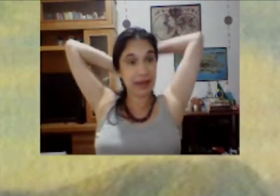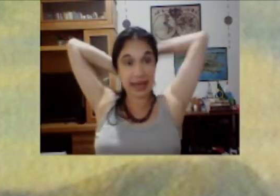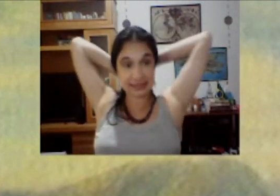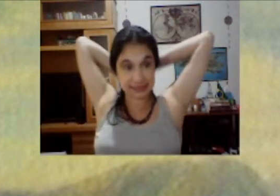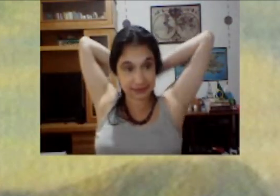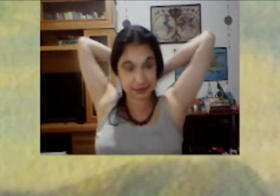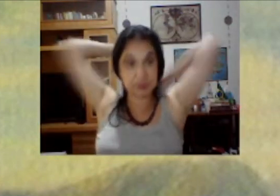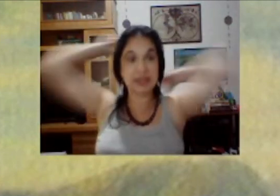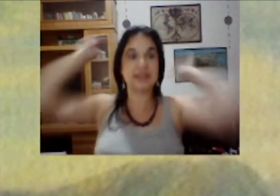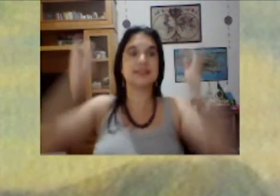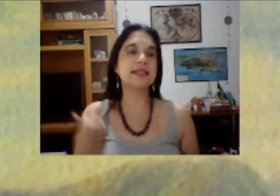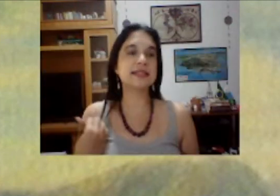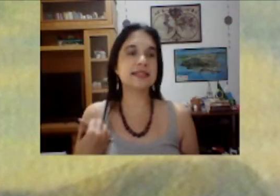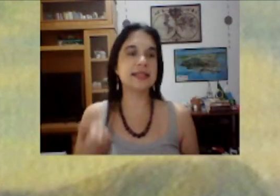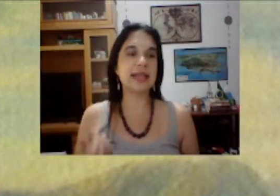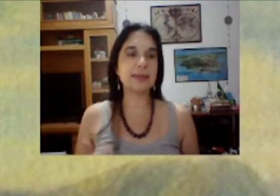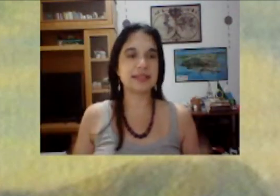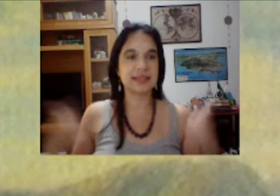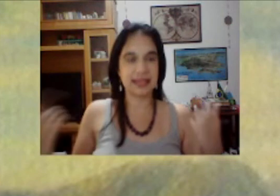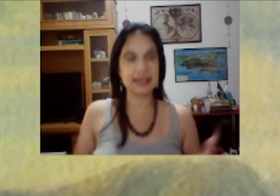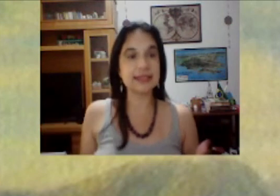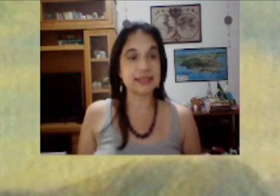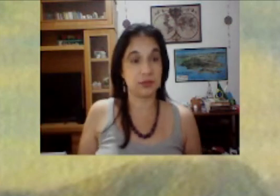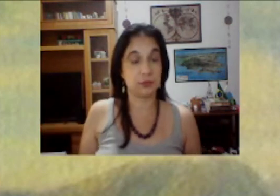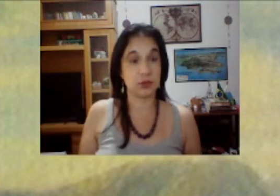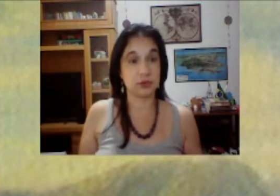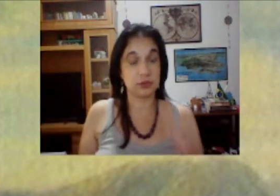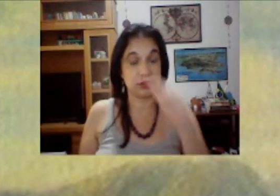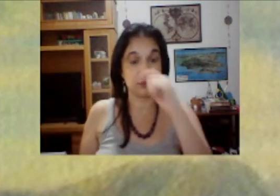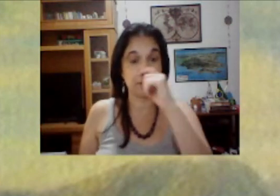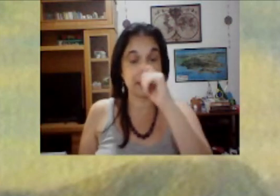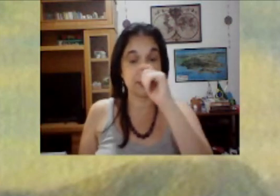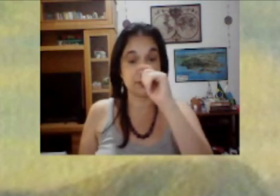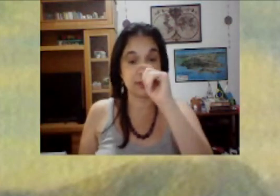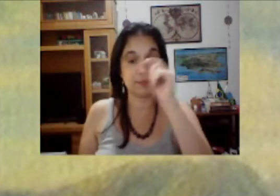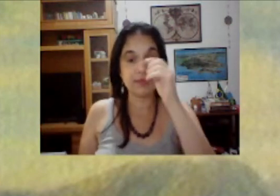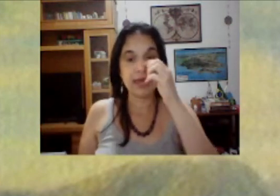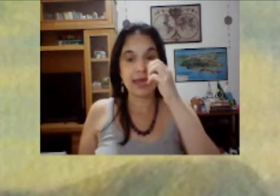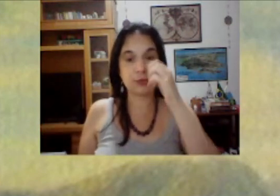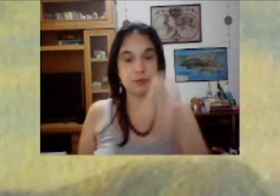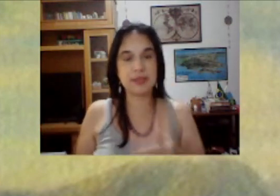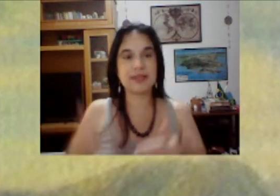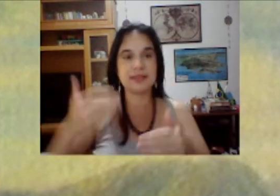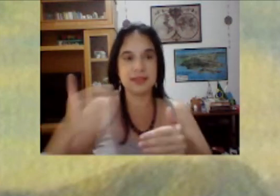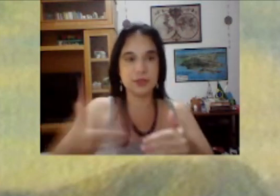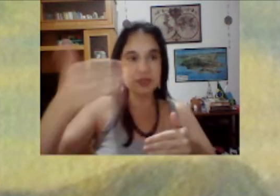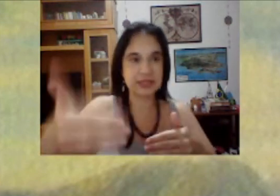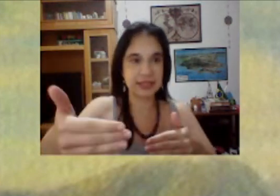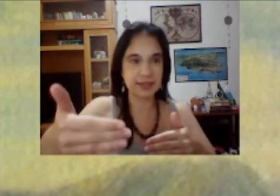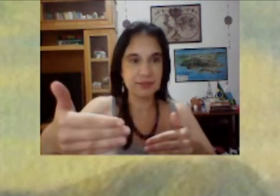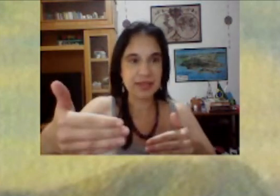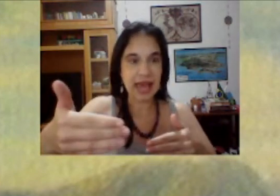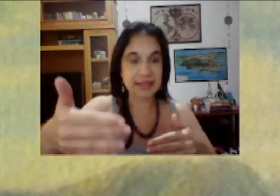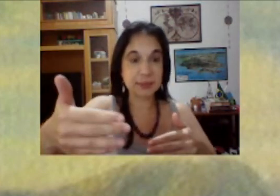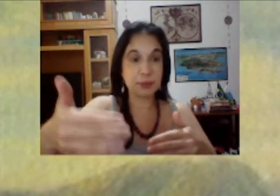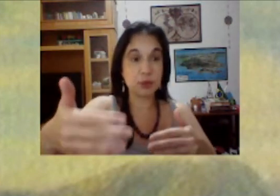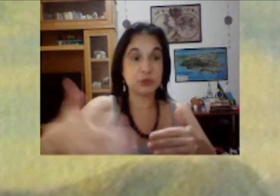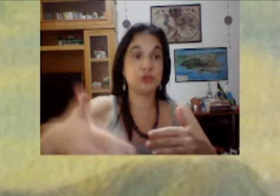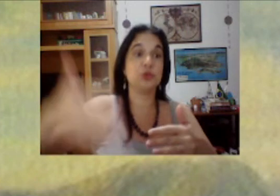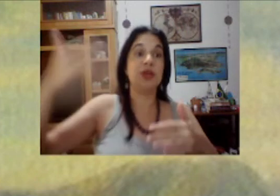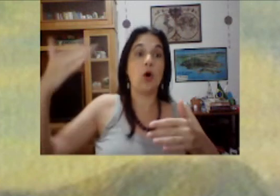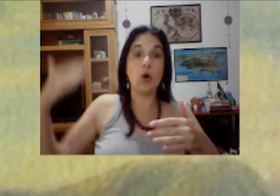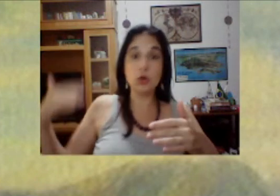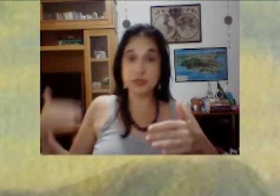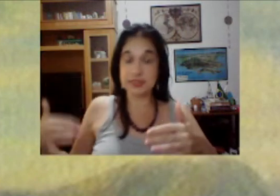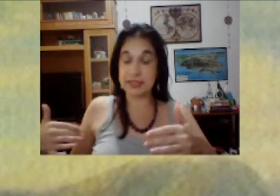isn't by accident. It's because this is the name that he intended for this region. Because you see, it would be the new city as opposed